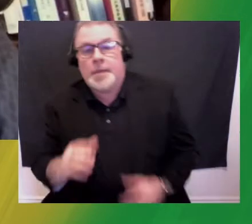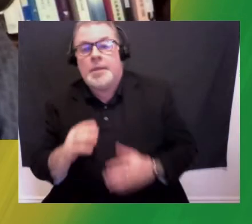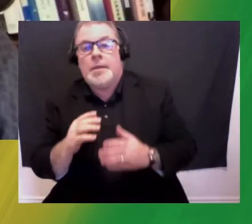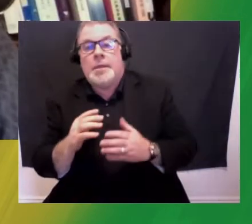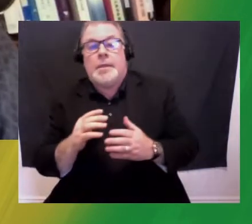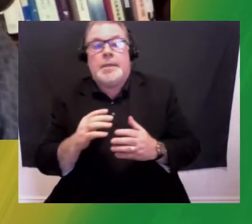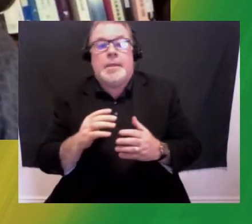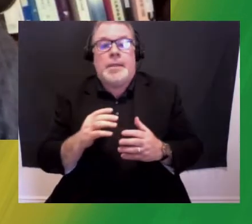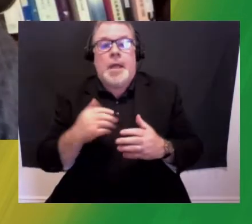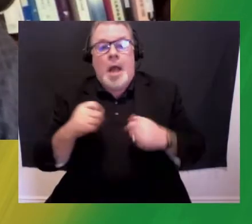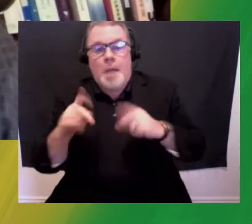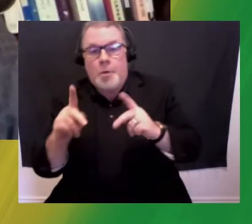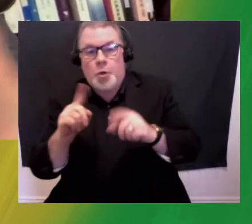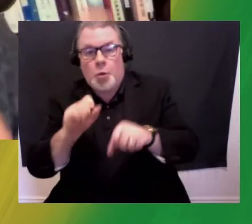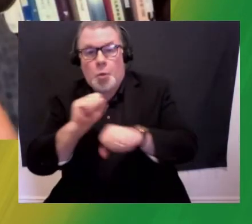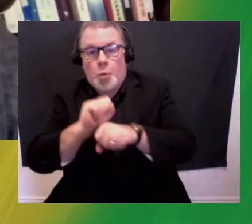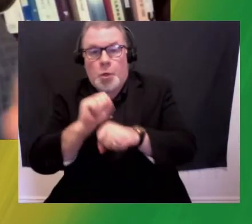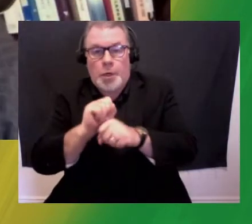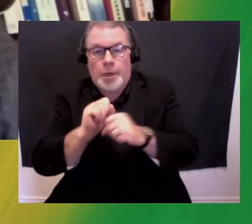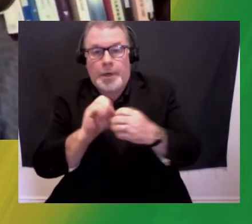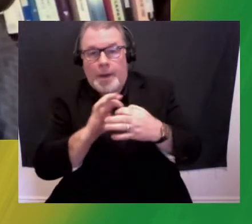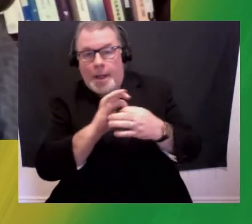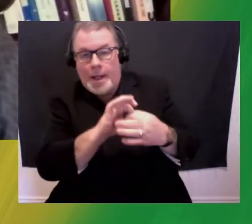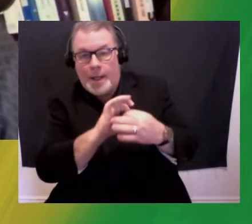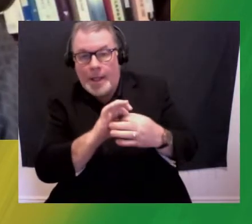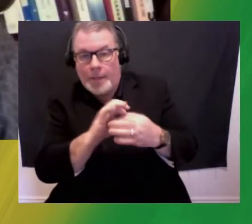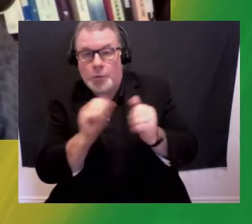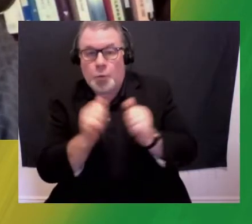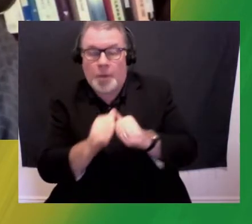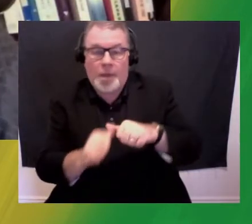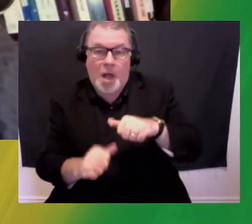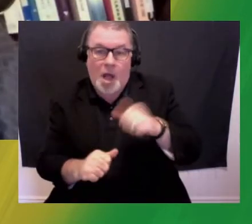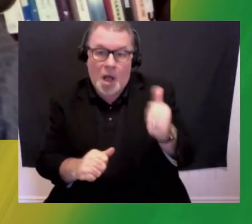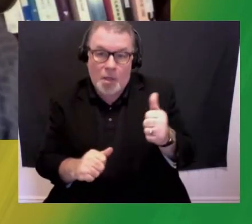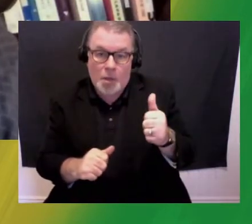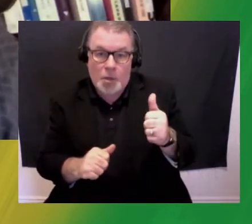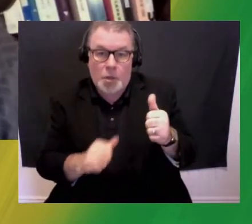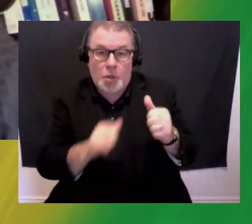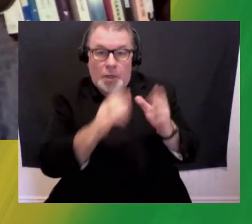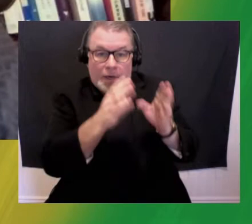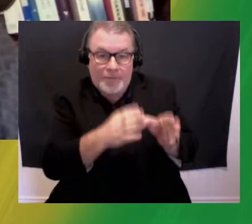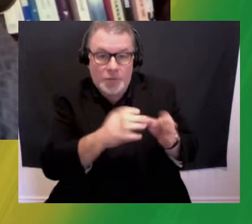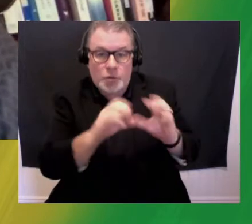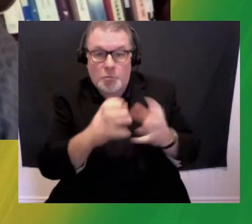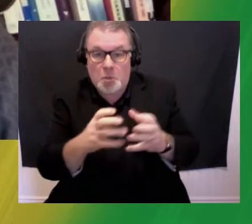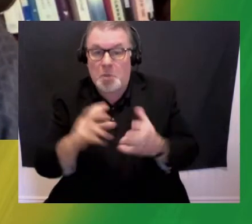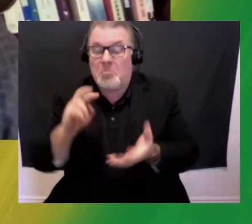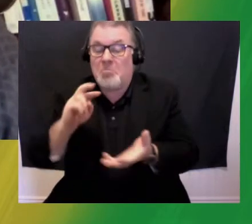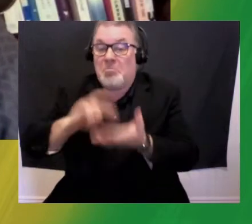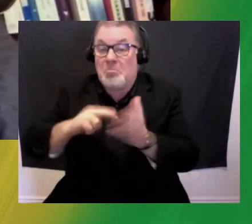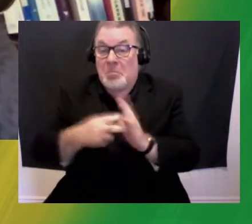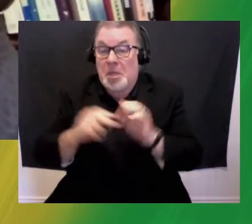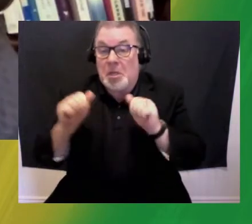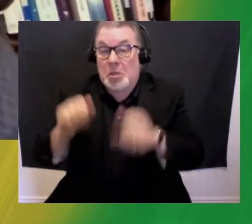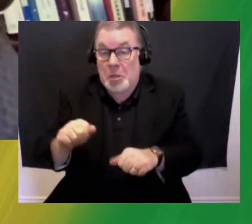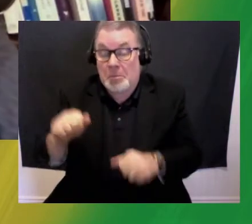people, whether or not we're talking about the issue of race. So it could be men acting in solidarity with women, those of us who are straight or